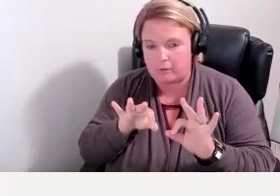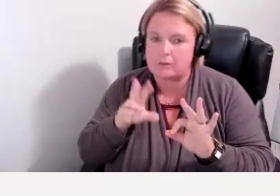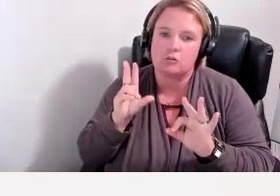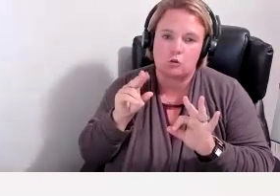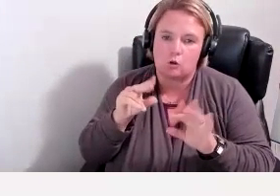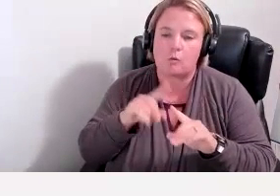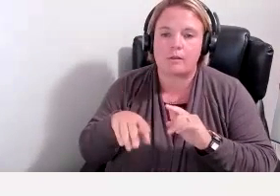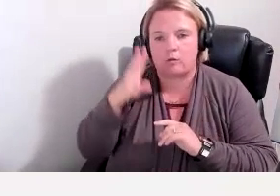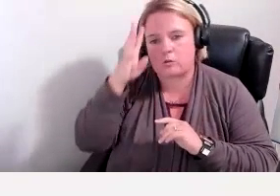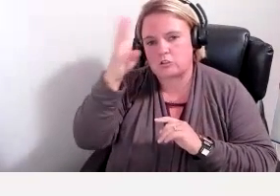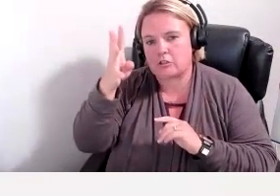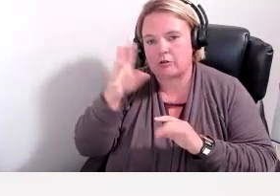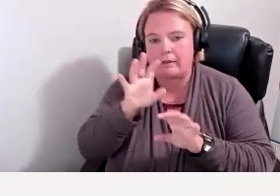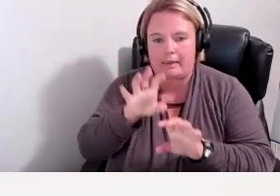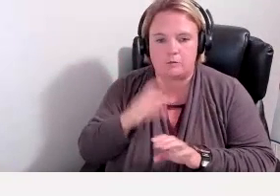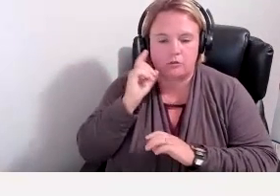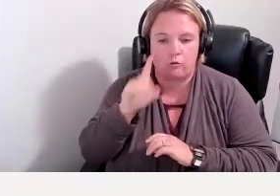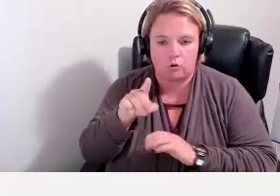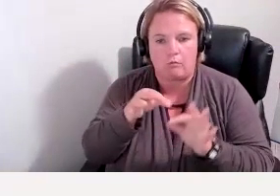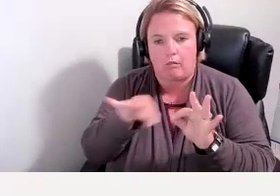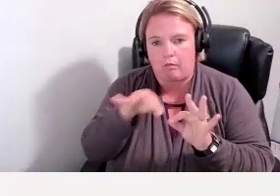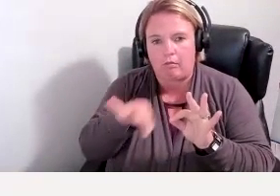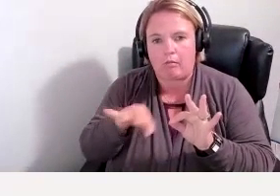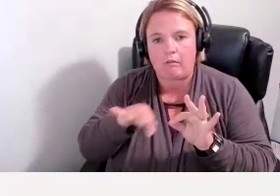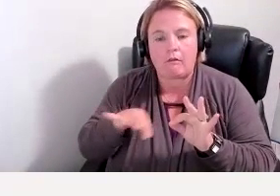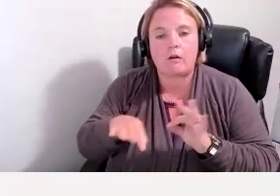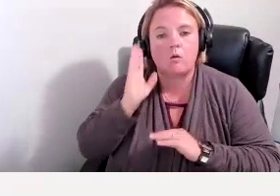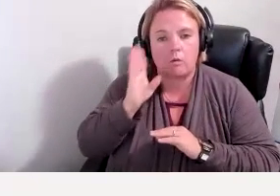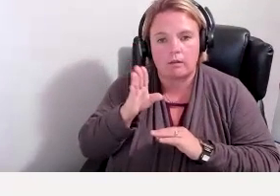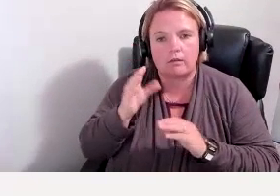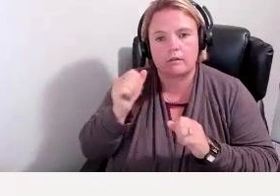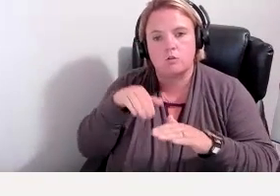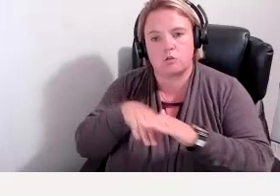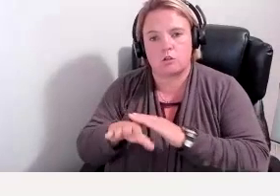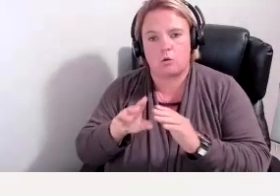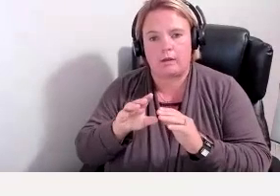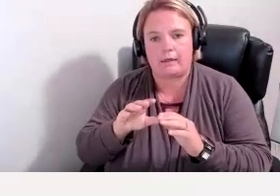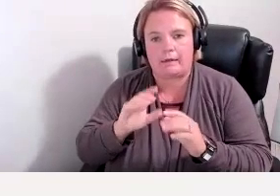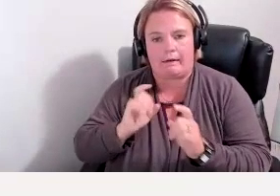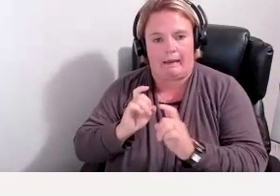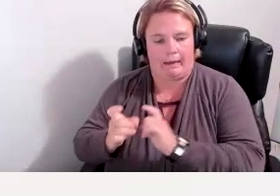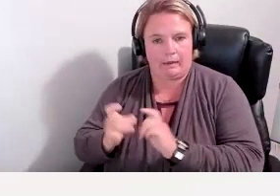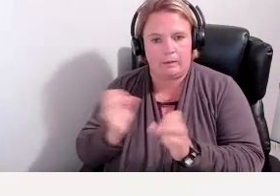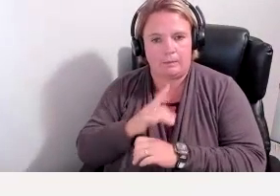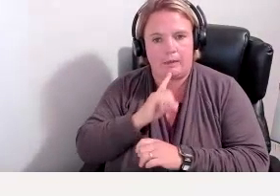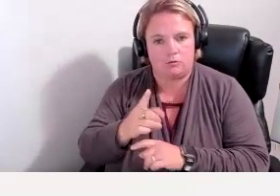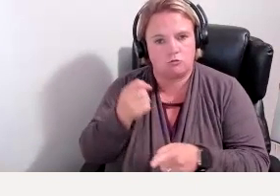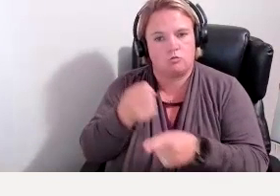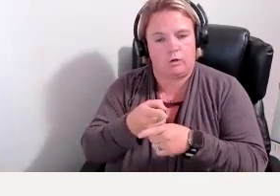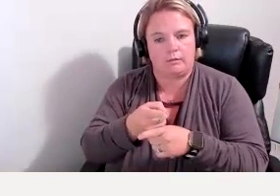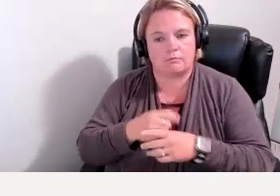generate the captions for you. And you can go in and you can edit the captions to ensure that they are 100% accurate.